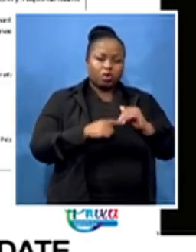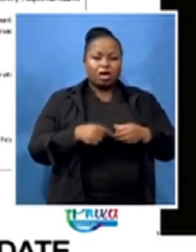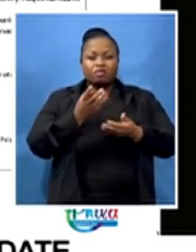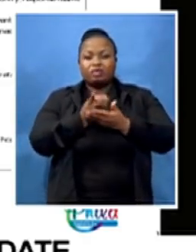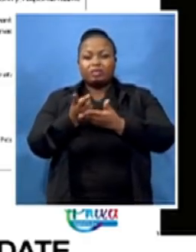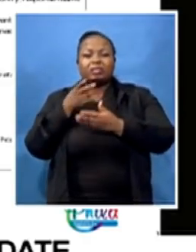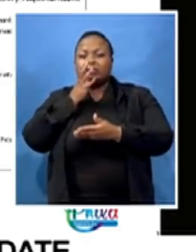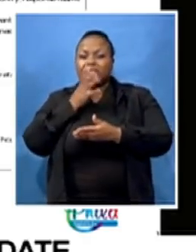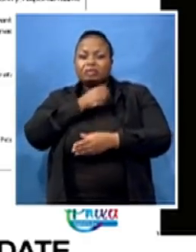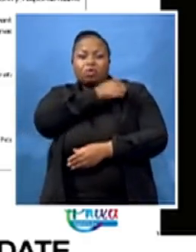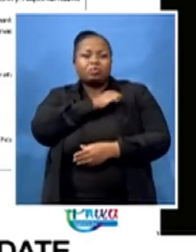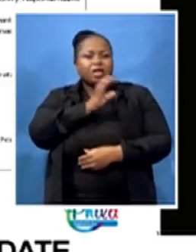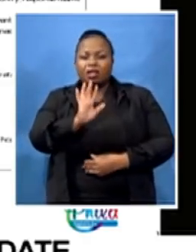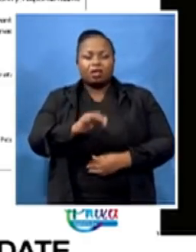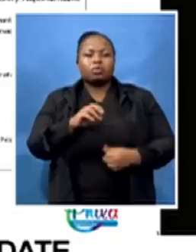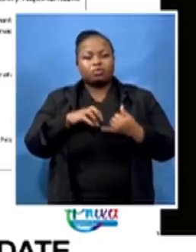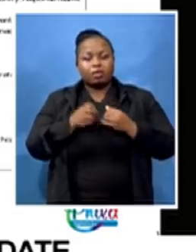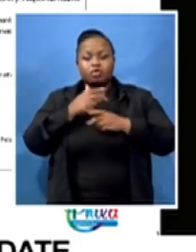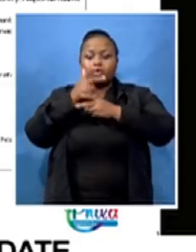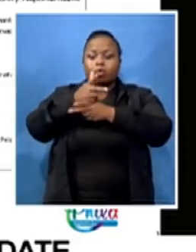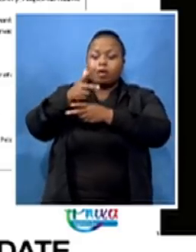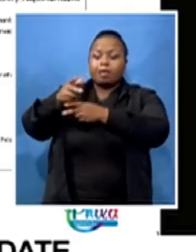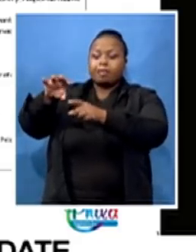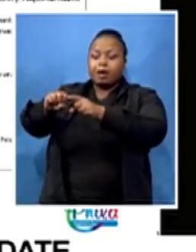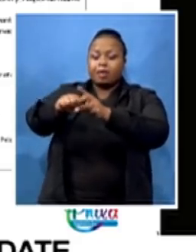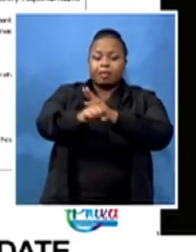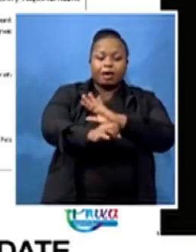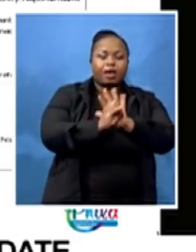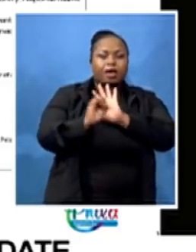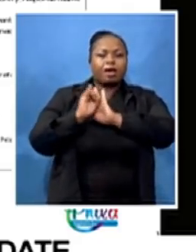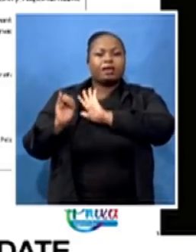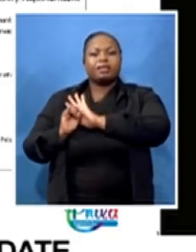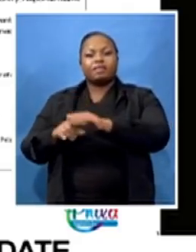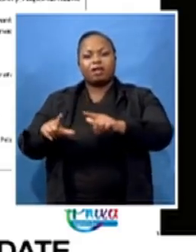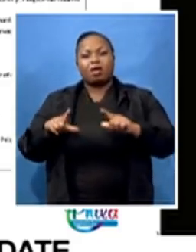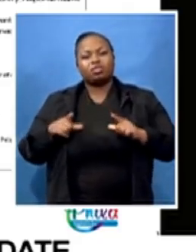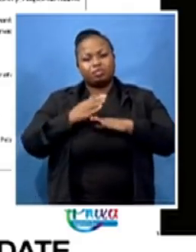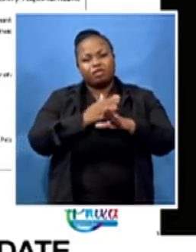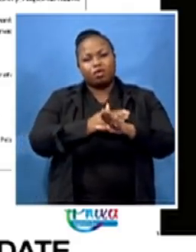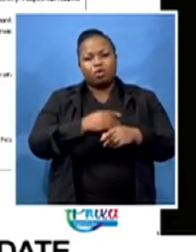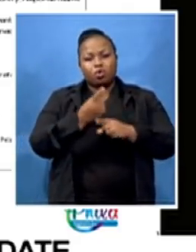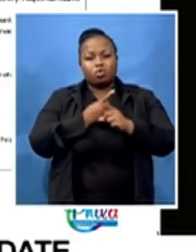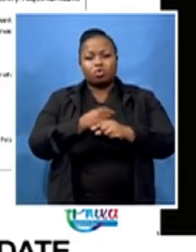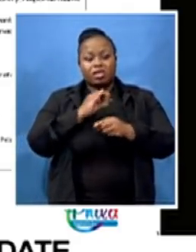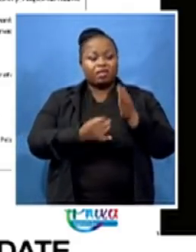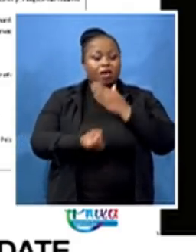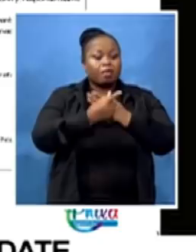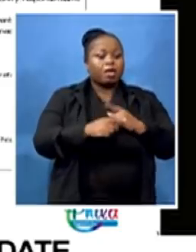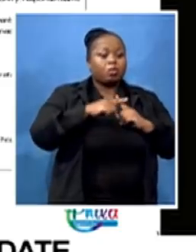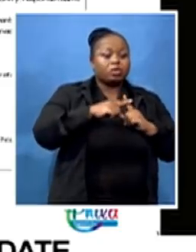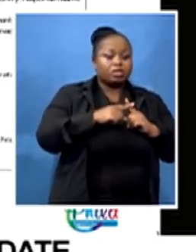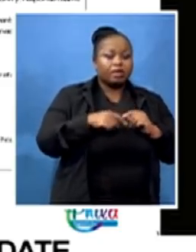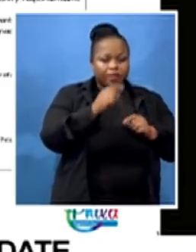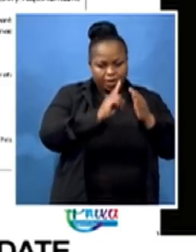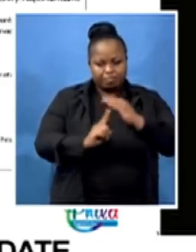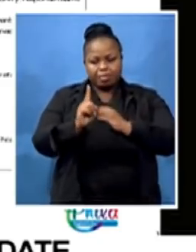important. Rapid finding and the isolation of cases. So the issues I raised about quarantine and the difference between